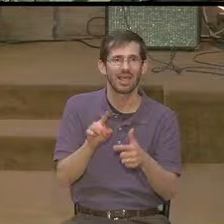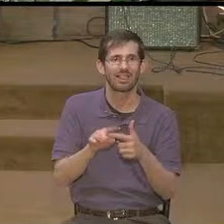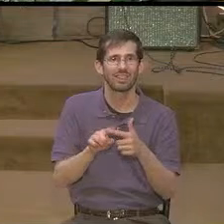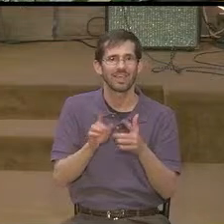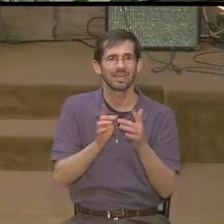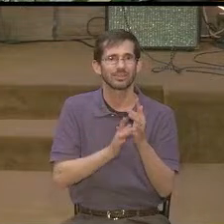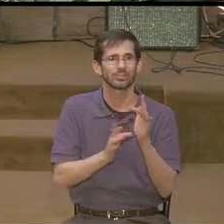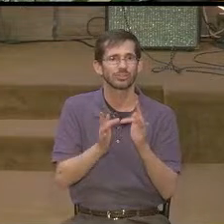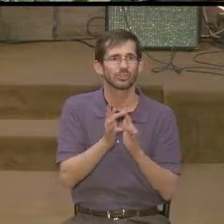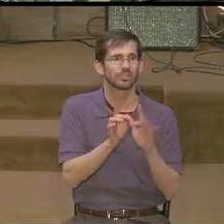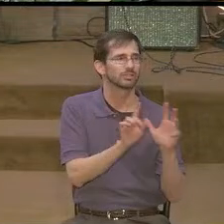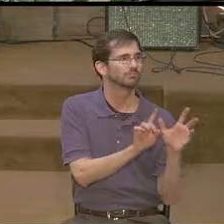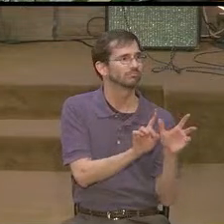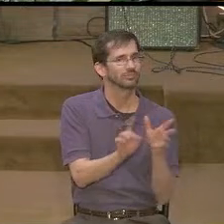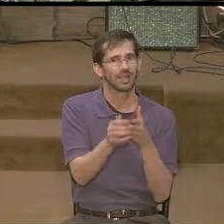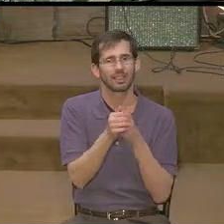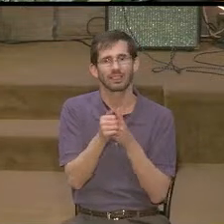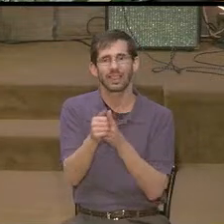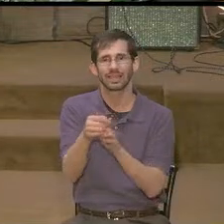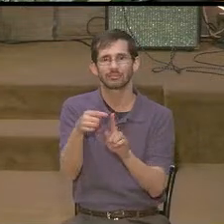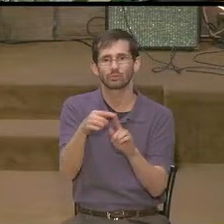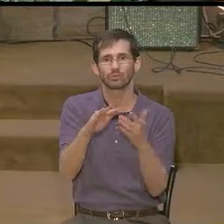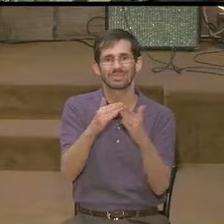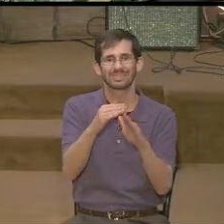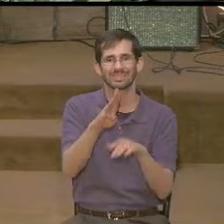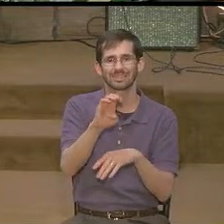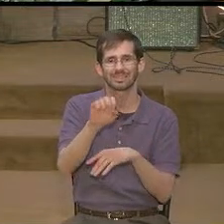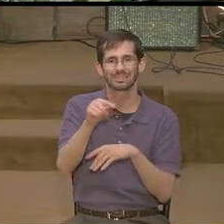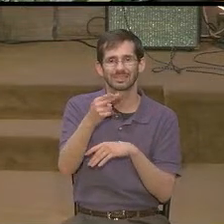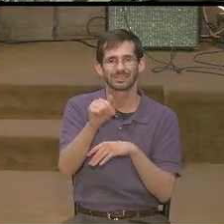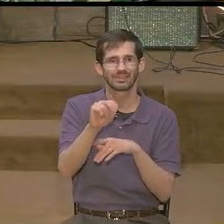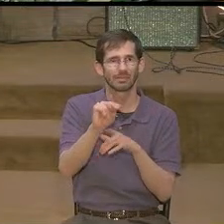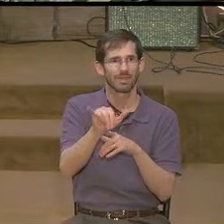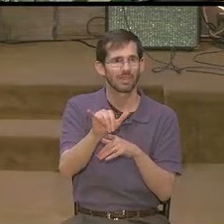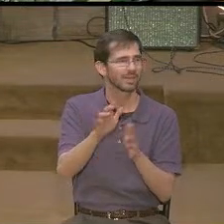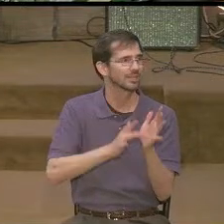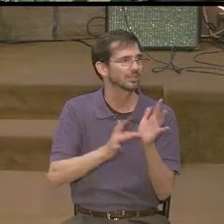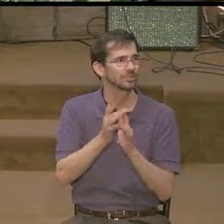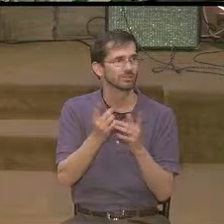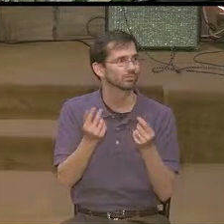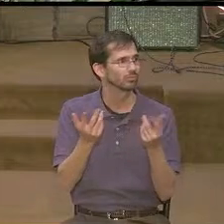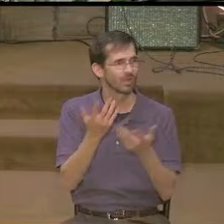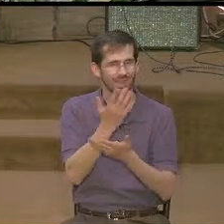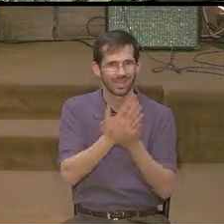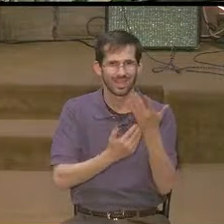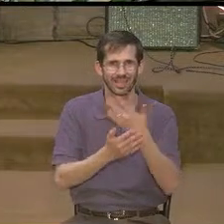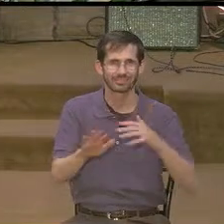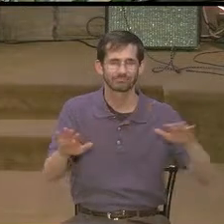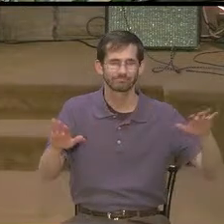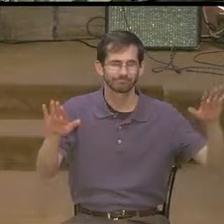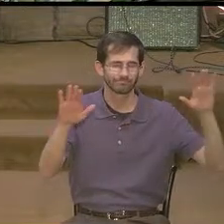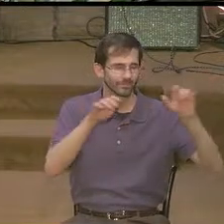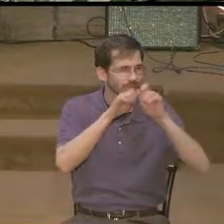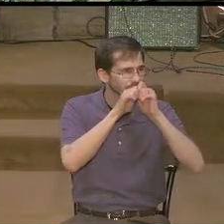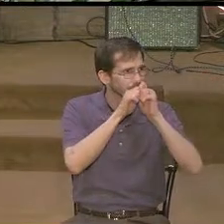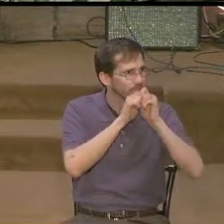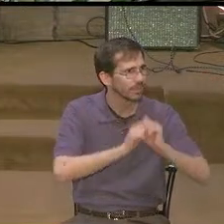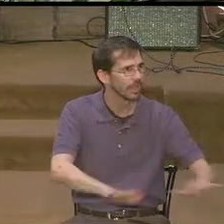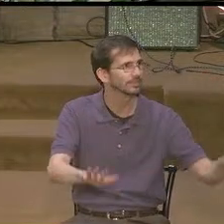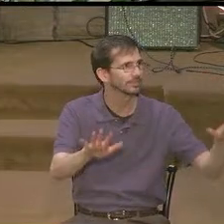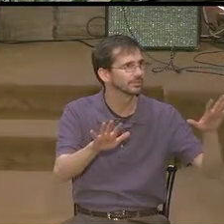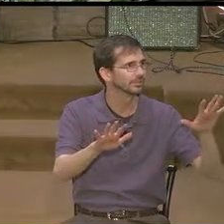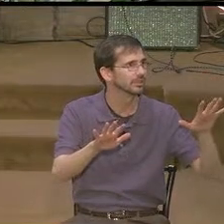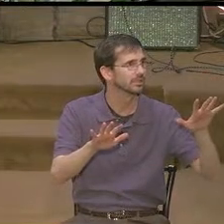them out as far as Bethany, and he lifted up his hands and blessed them. And now it